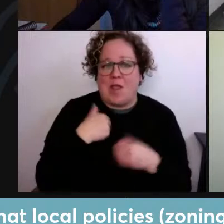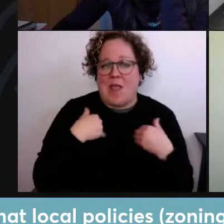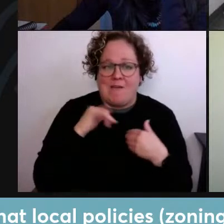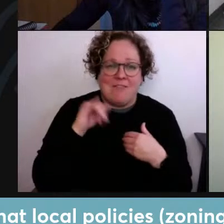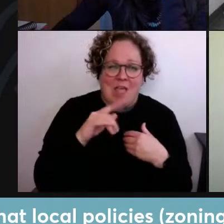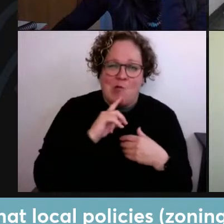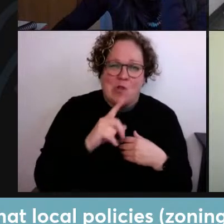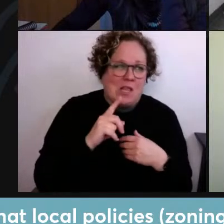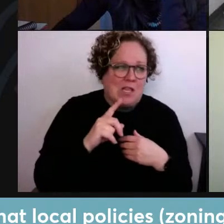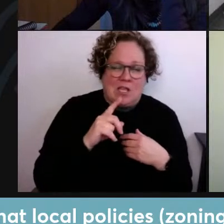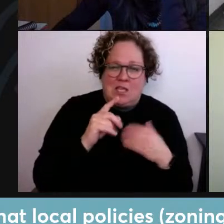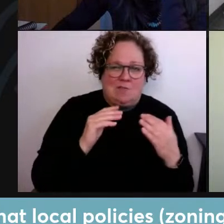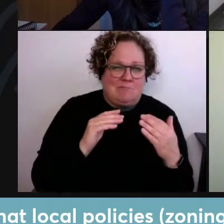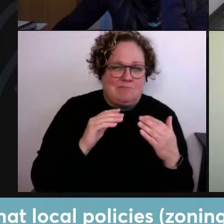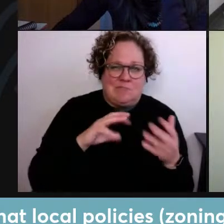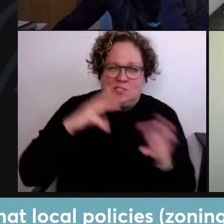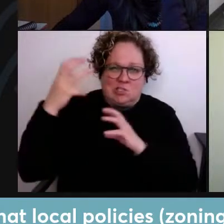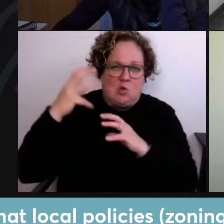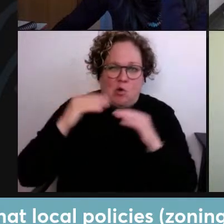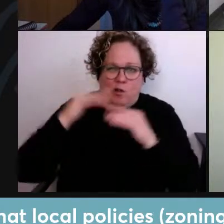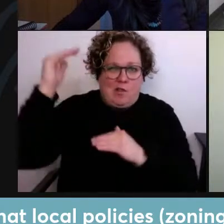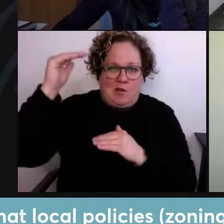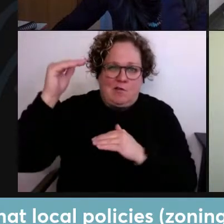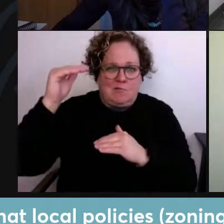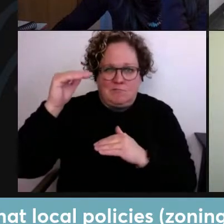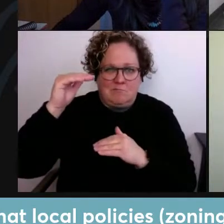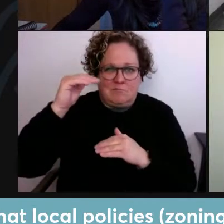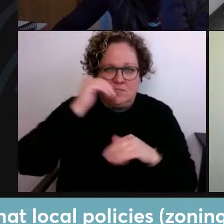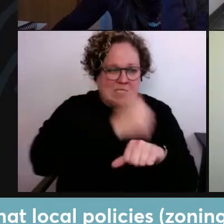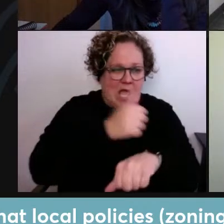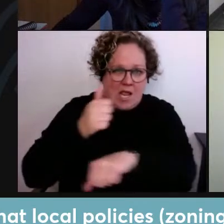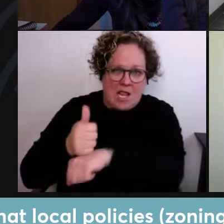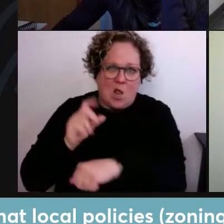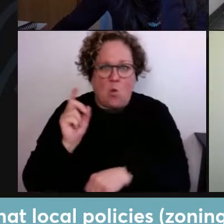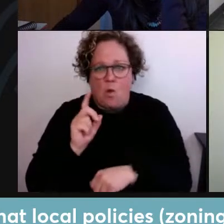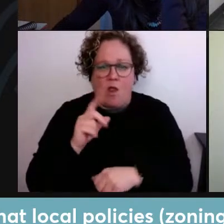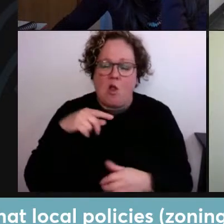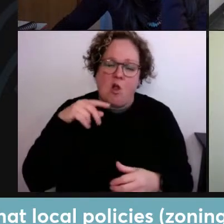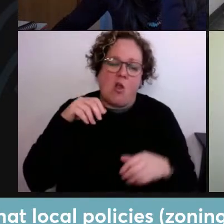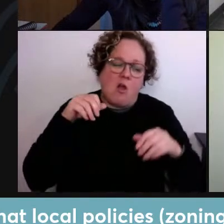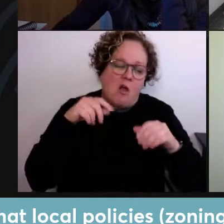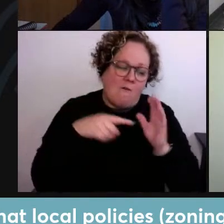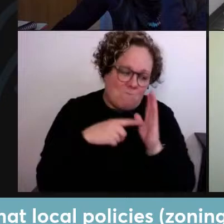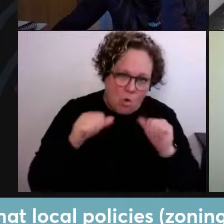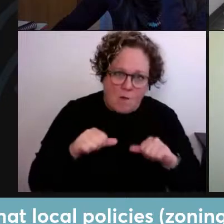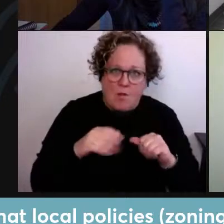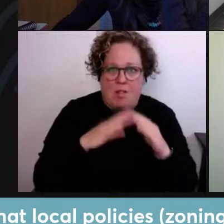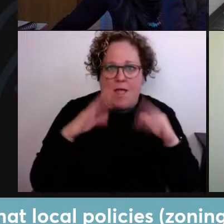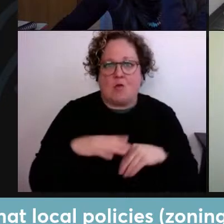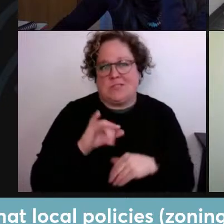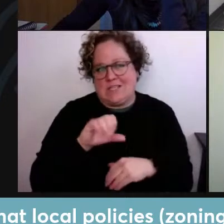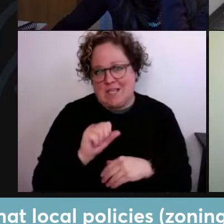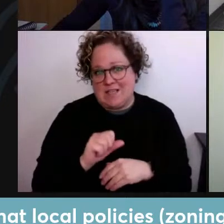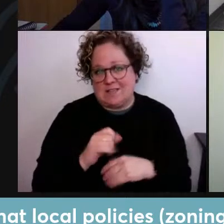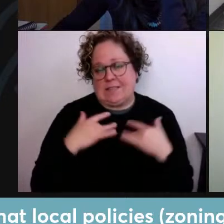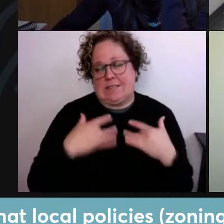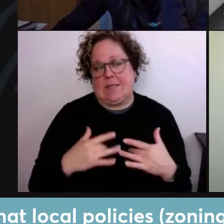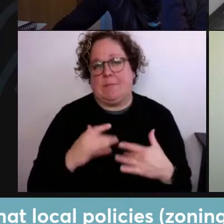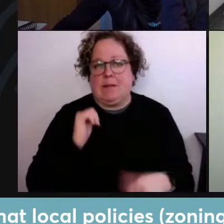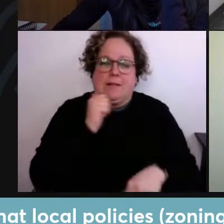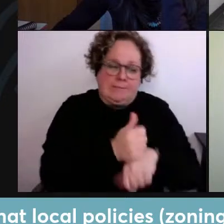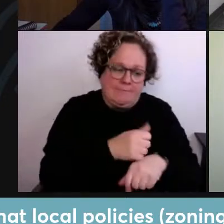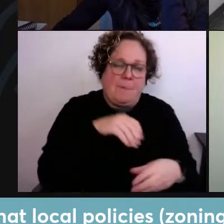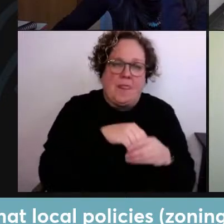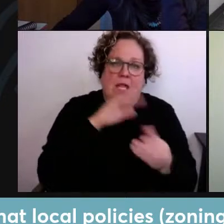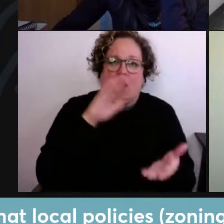distorted sighting of where our affordable housing is. It's concentrated in low income areas. So